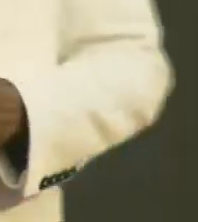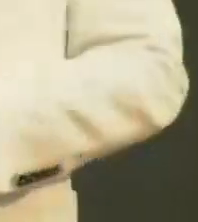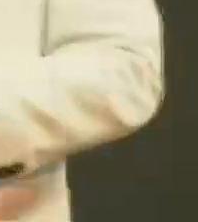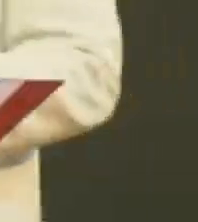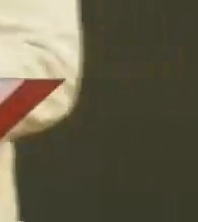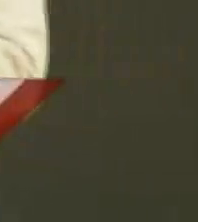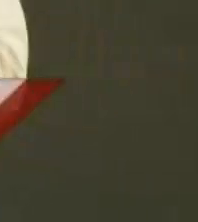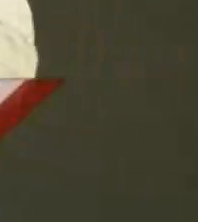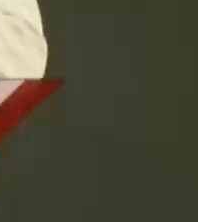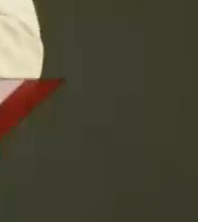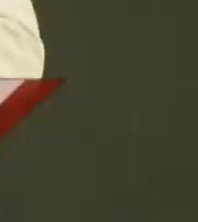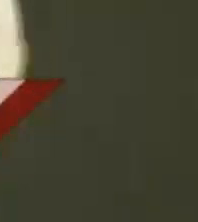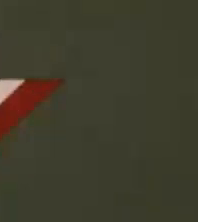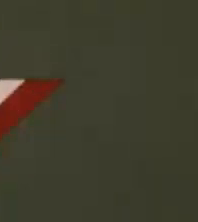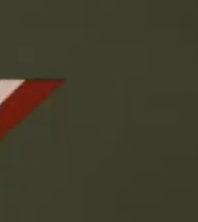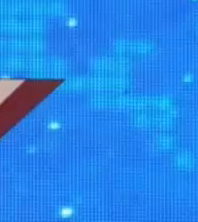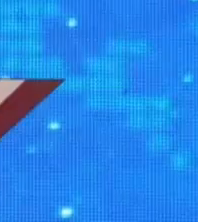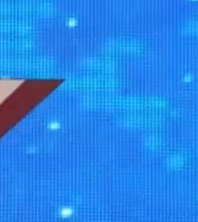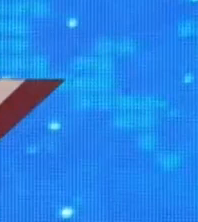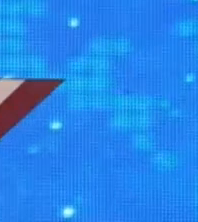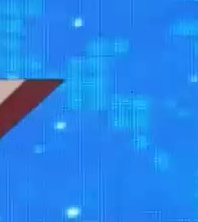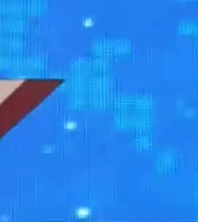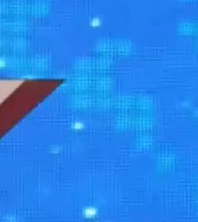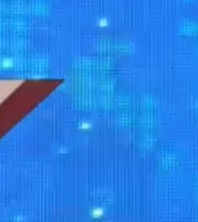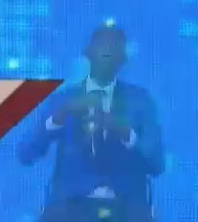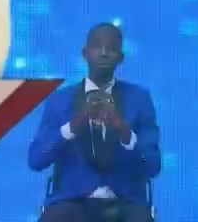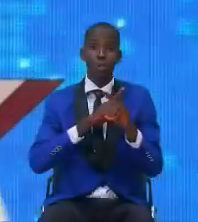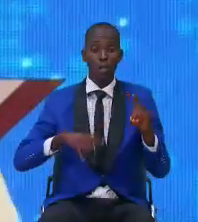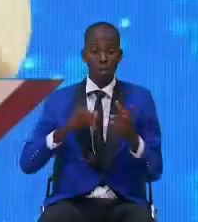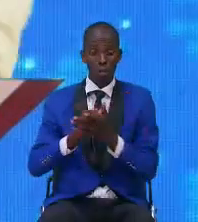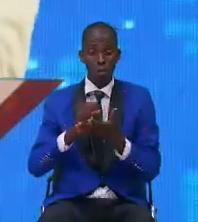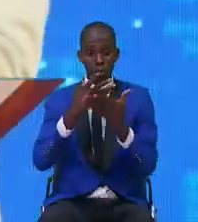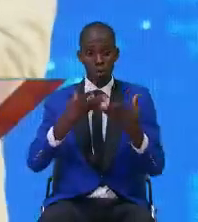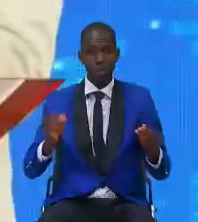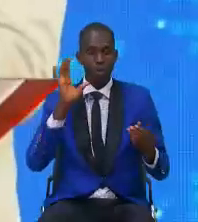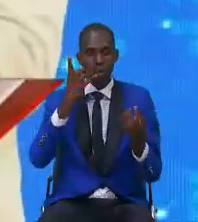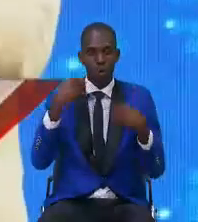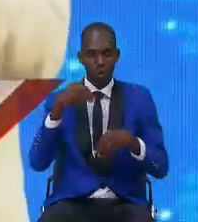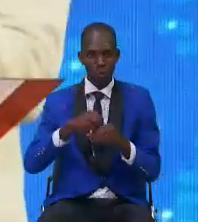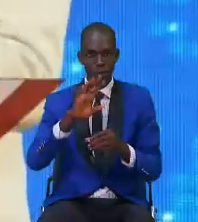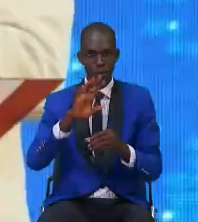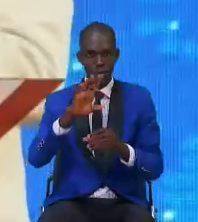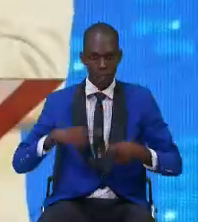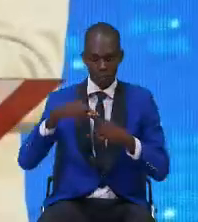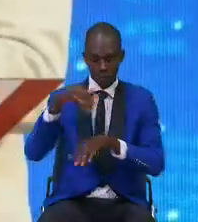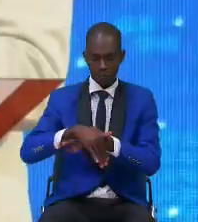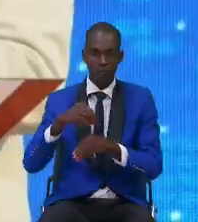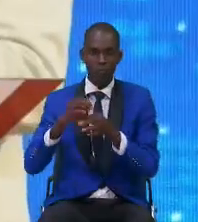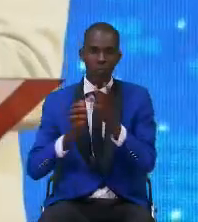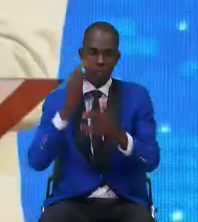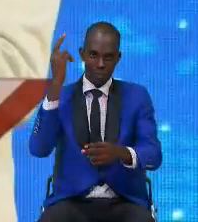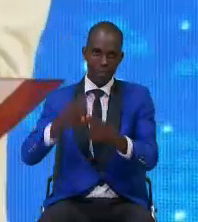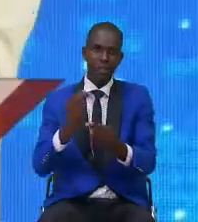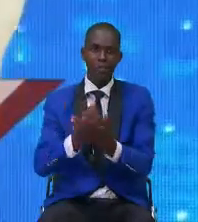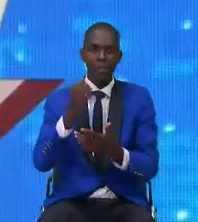surrender, if you will look up to the Lord, that solution will come even in your life tonight in Jesus'